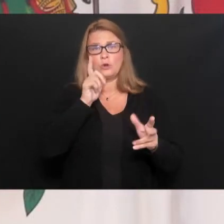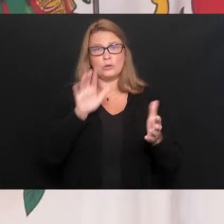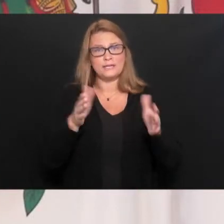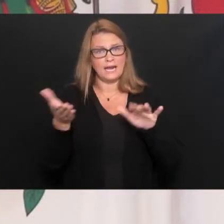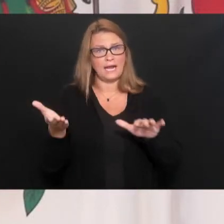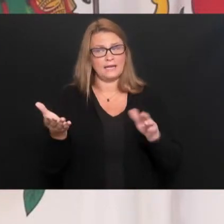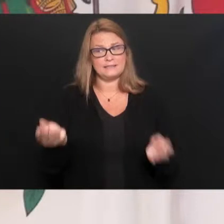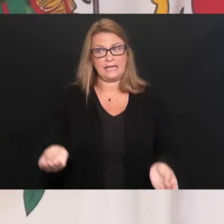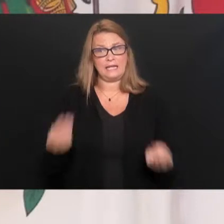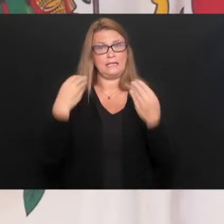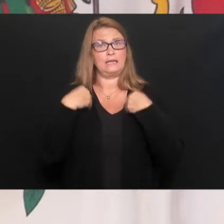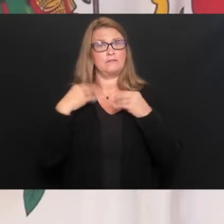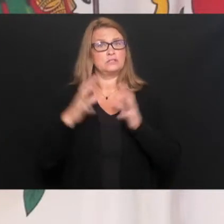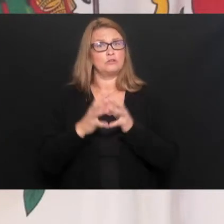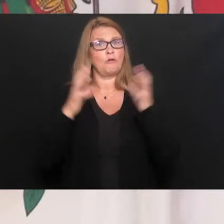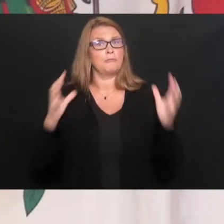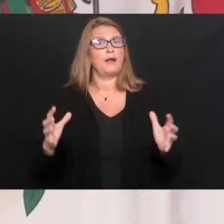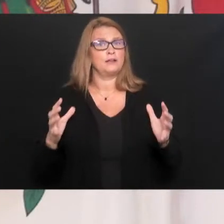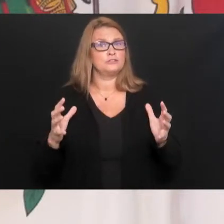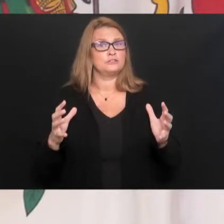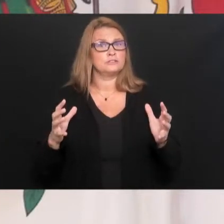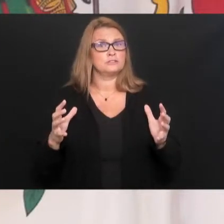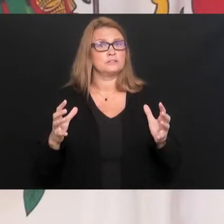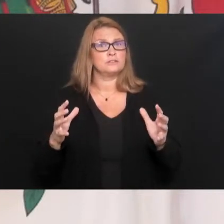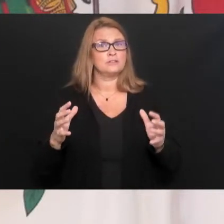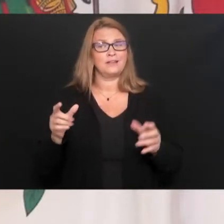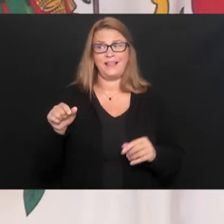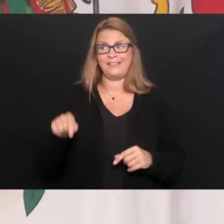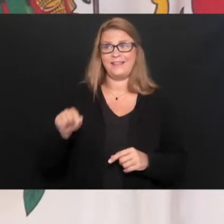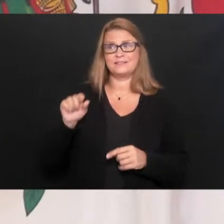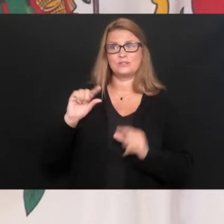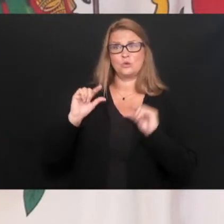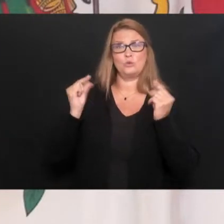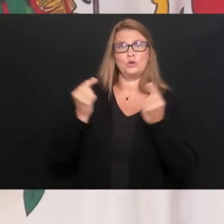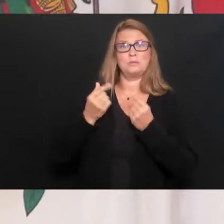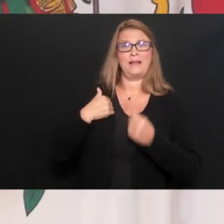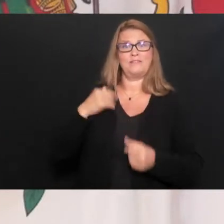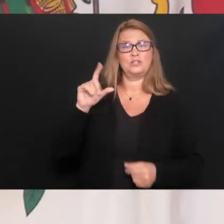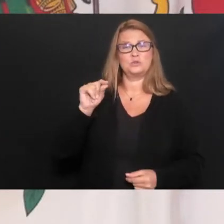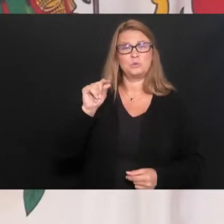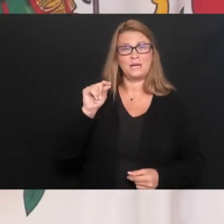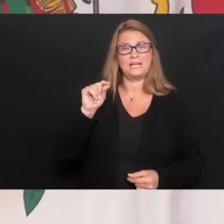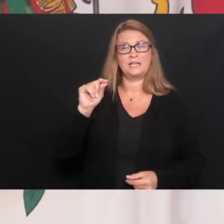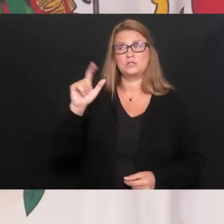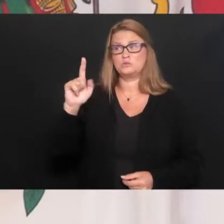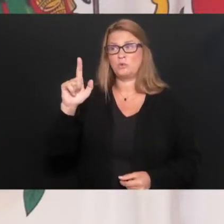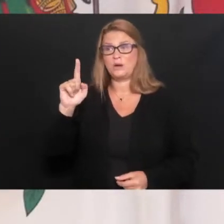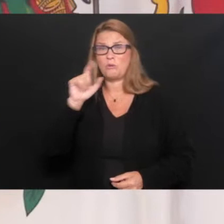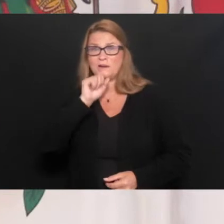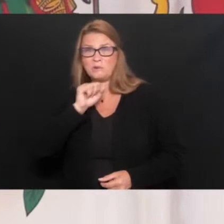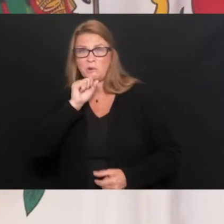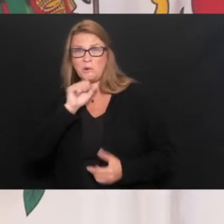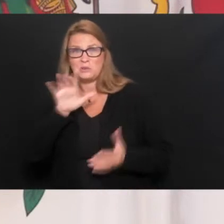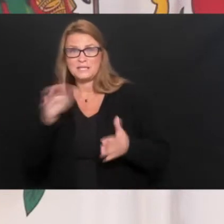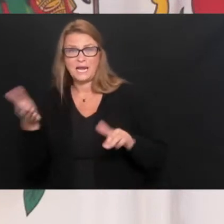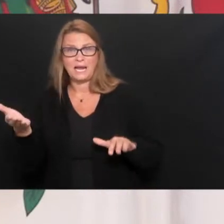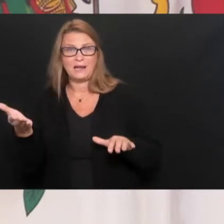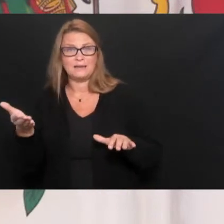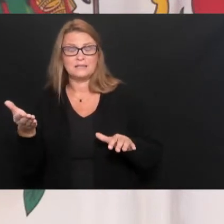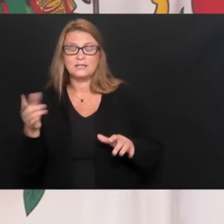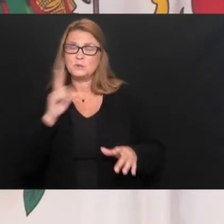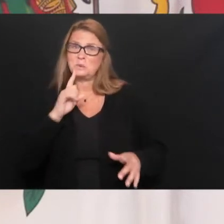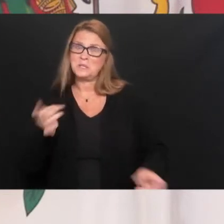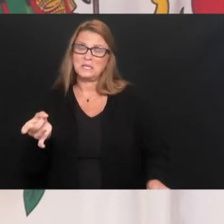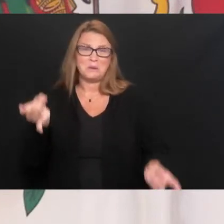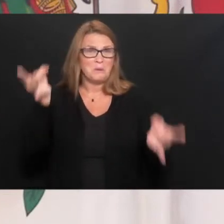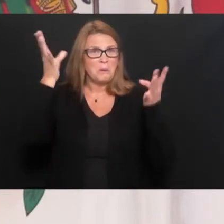much. In this, we lost a 20-year-old, a 21-year-old. Tragic beyond all